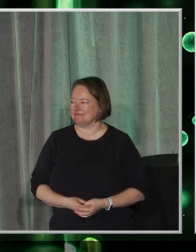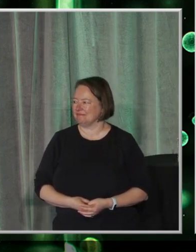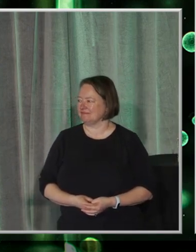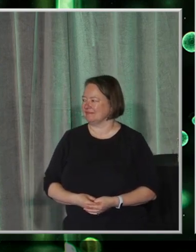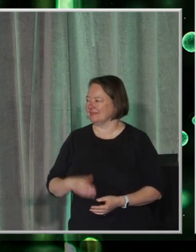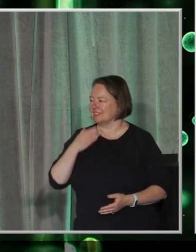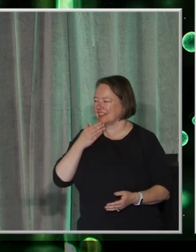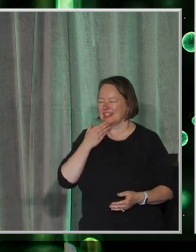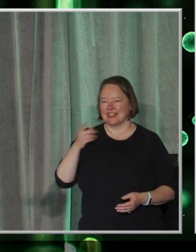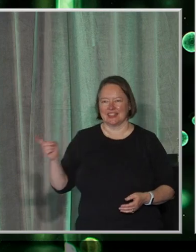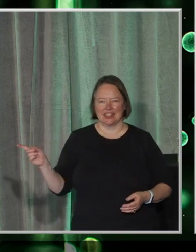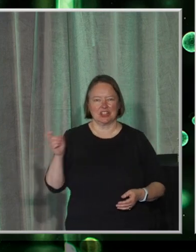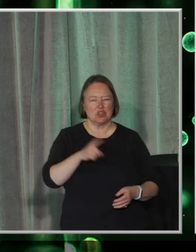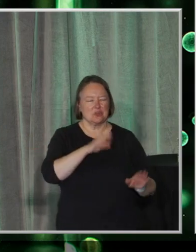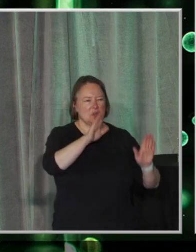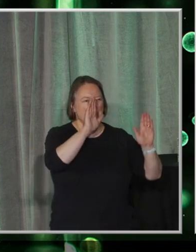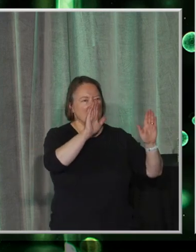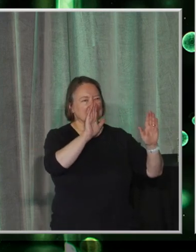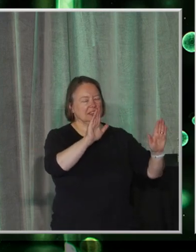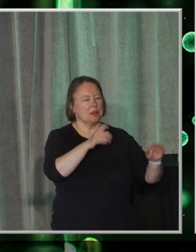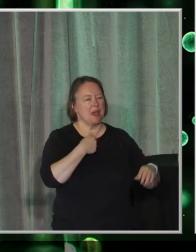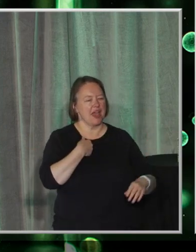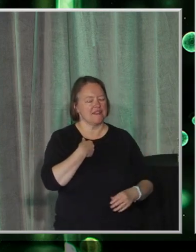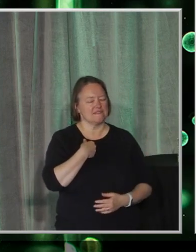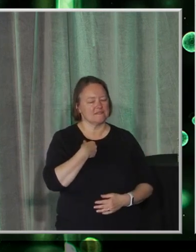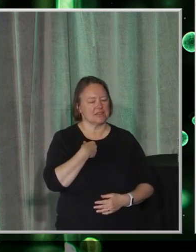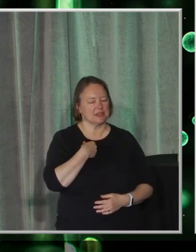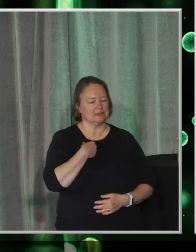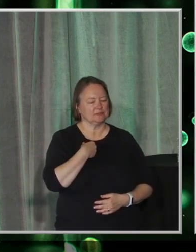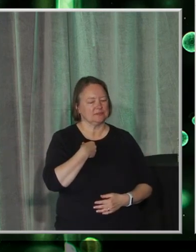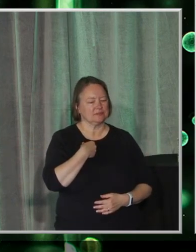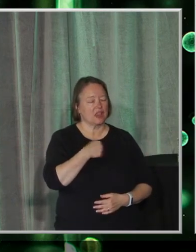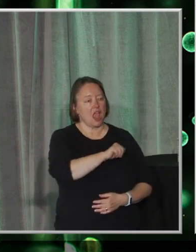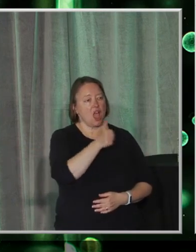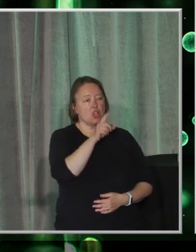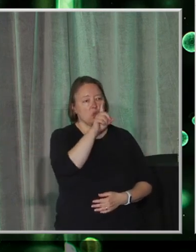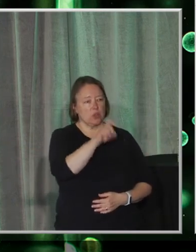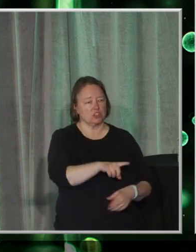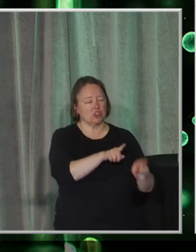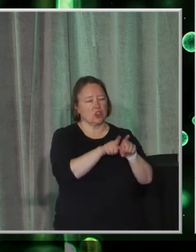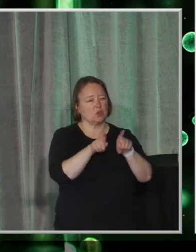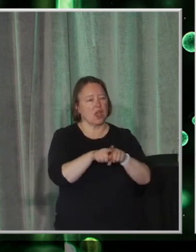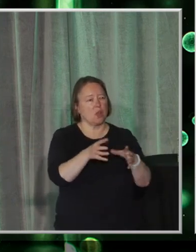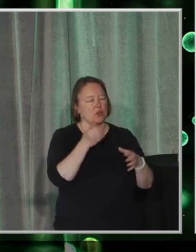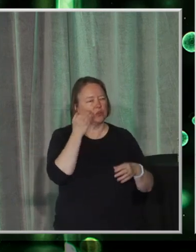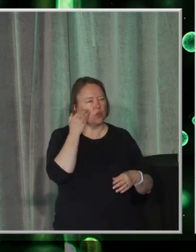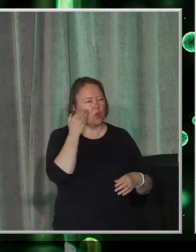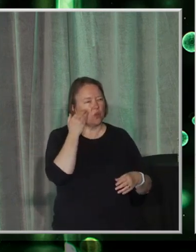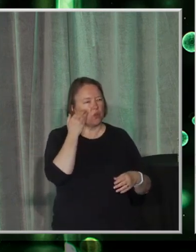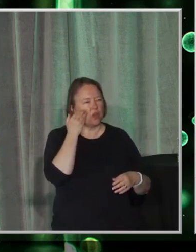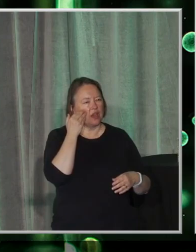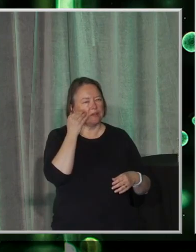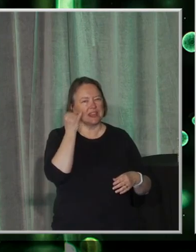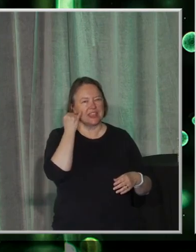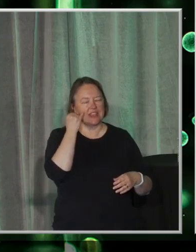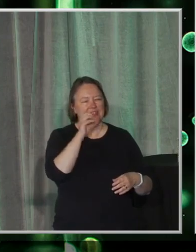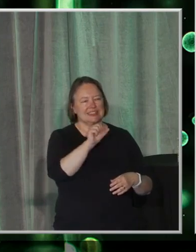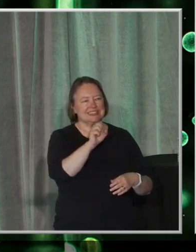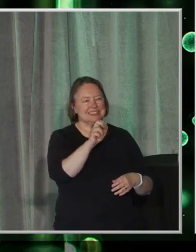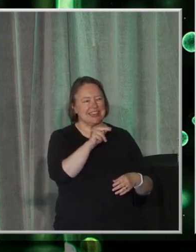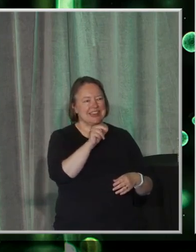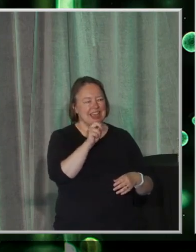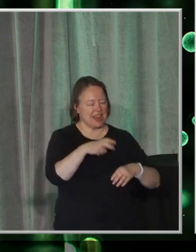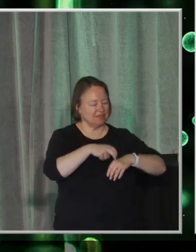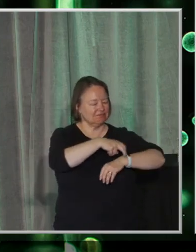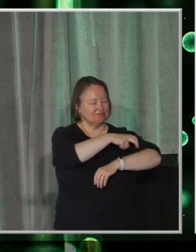Thank you, Anthony, for your presentation. It was awesome. I have another question as well. I would like to know if the senene